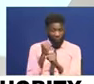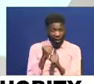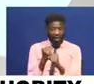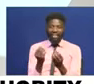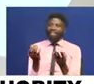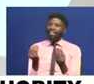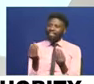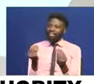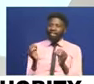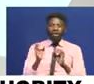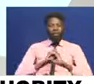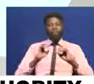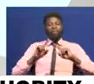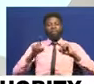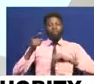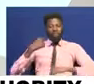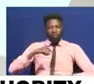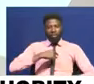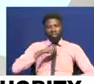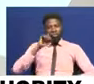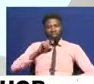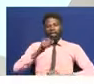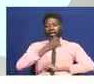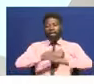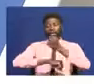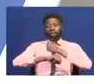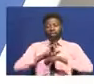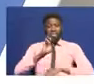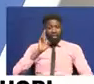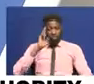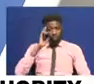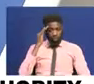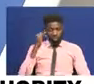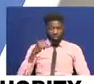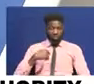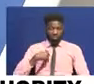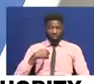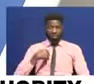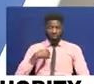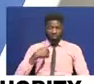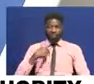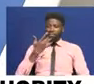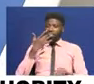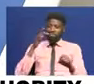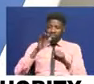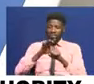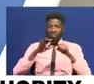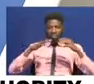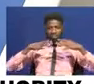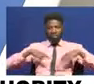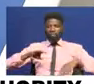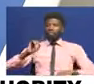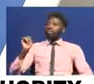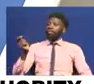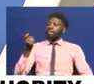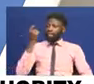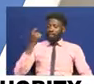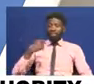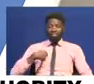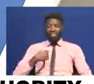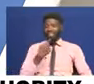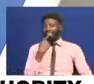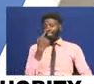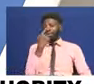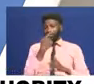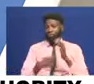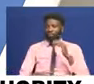start somewhere. But the reason why I can reassure Kenyans and I want to allay their fears is I keep saying,